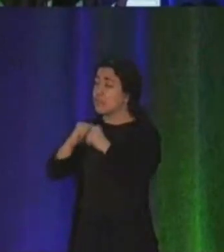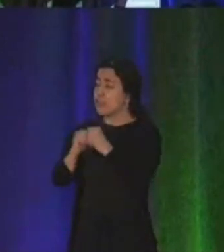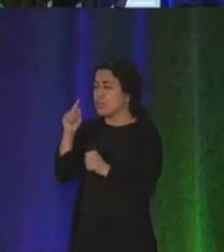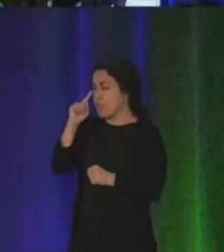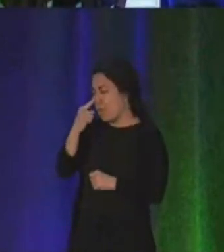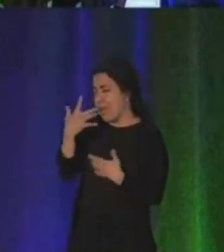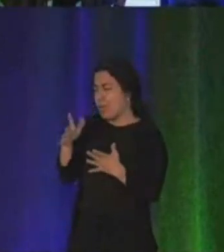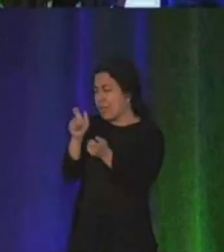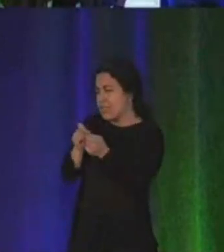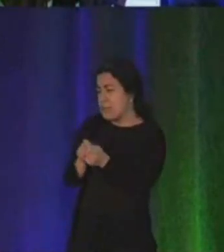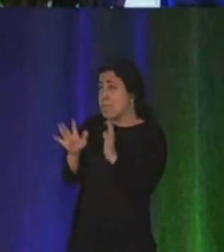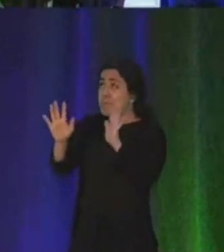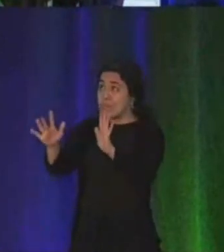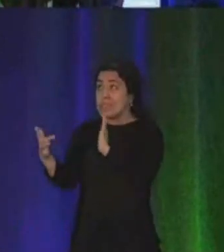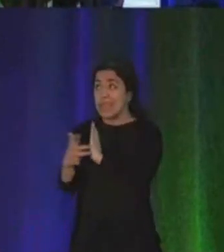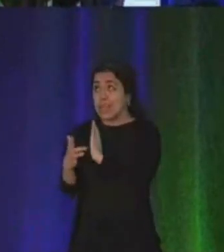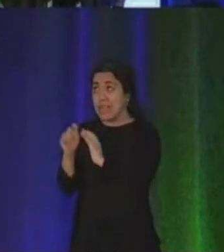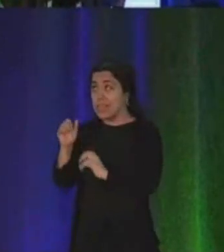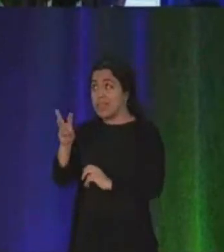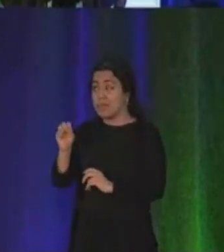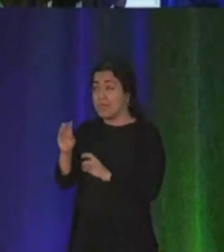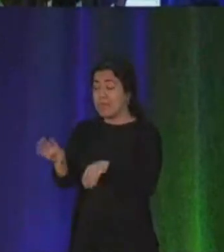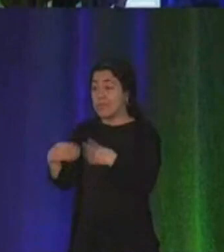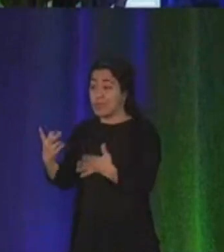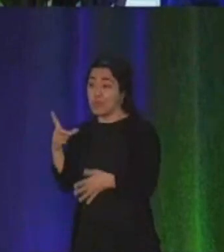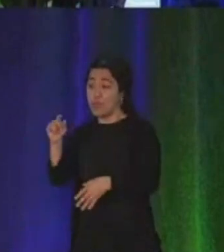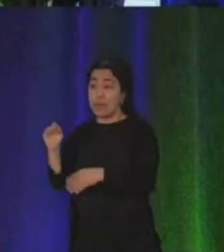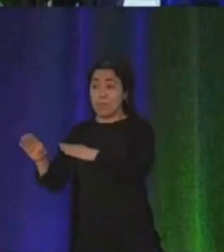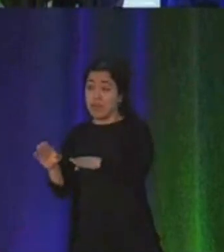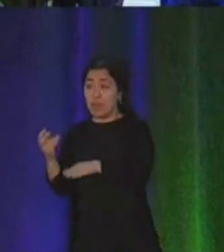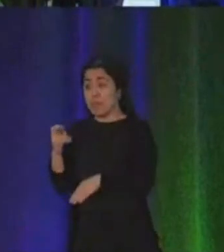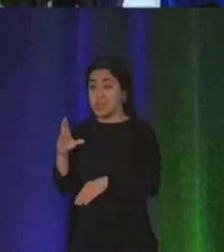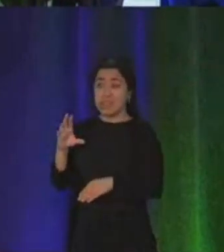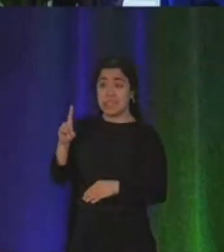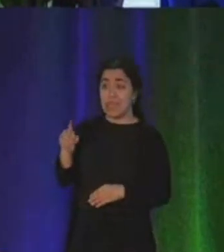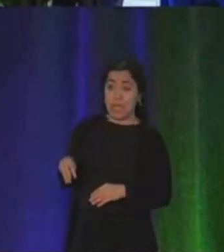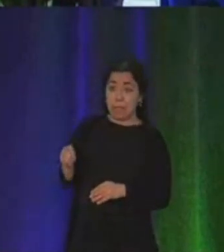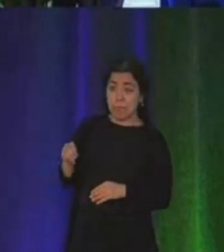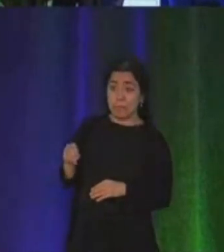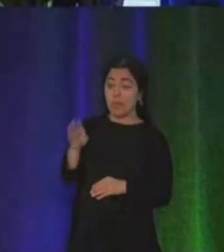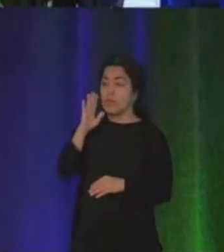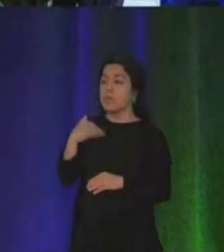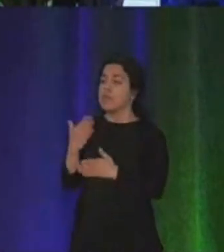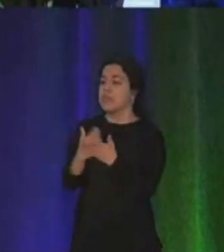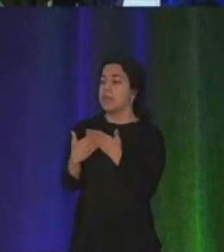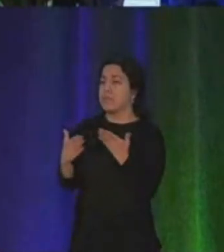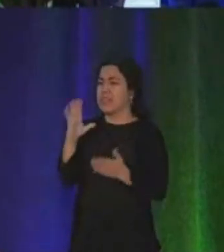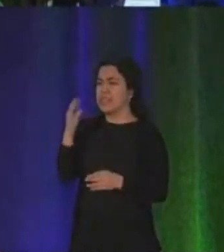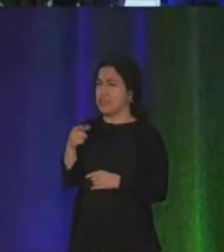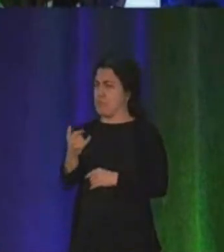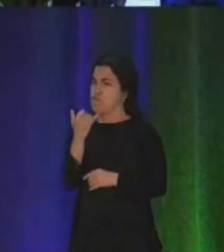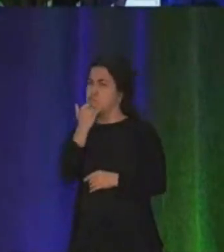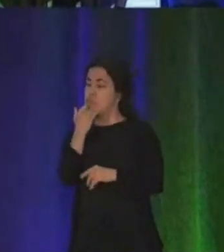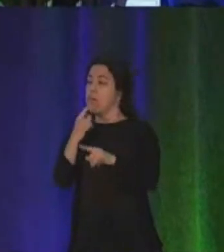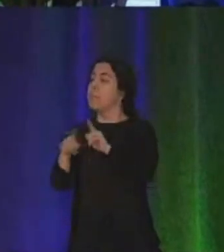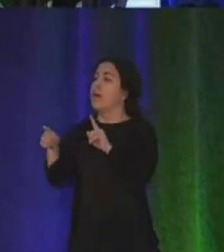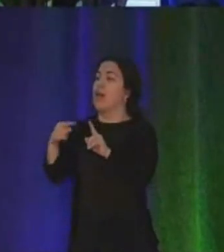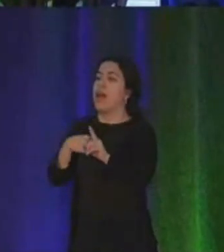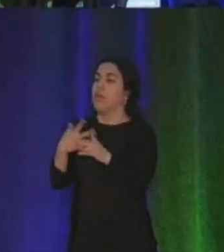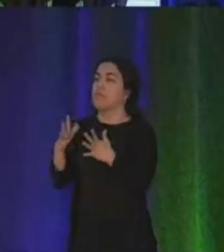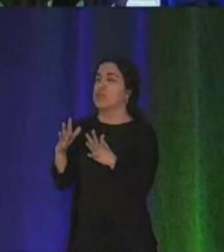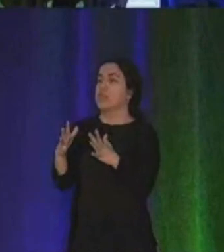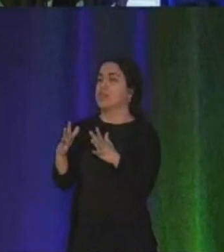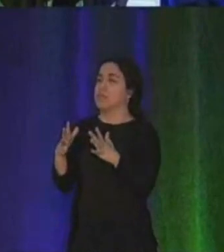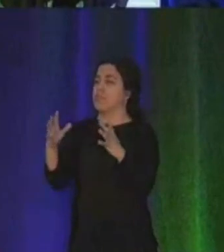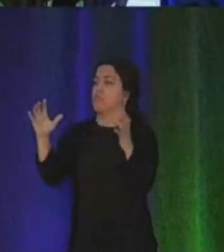details like, well, technically, AWS can only give you 20 behaviors per CDN, and like, there's going to be some things that seem inaccurate, but I'm like kind of smoothing it over so the